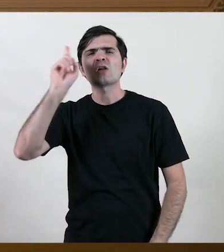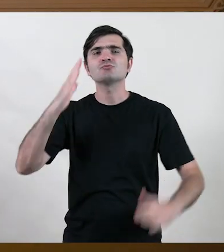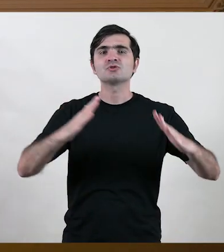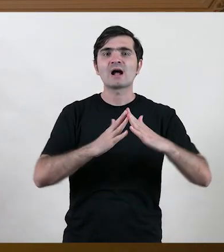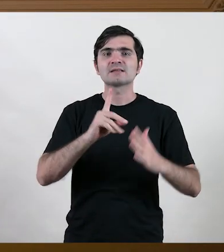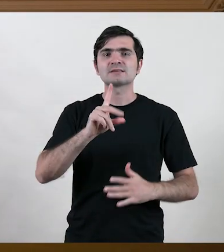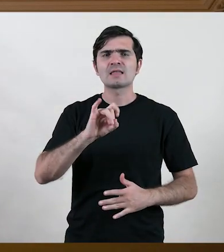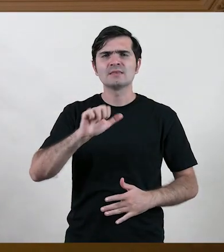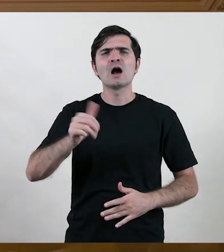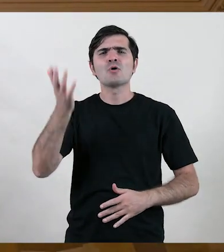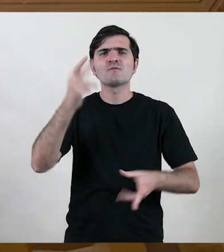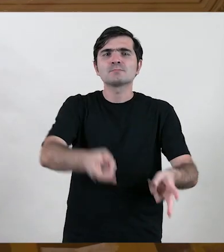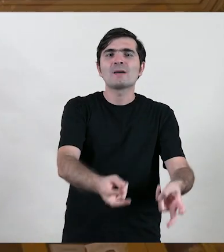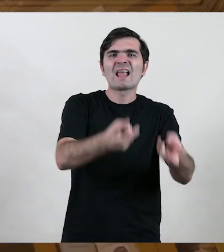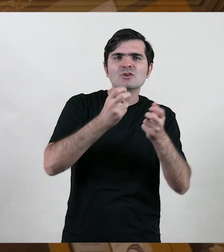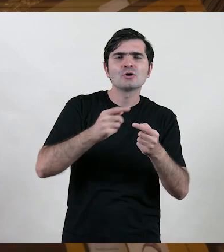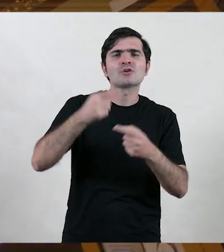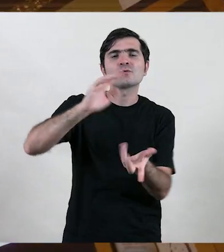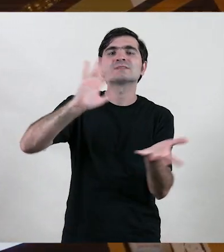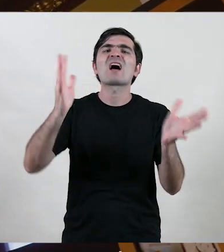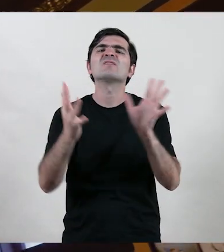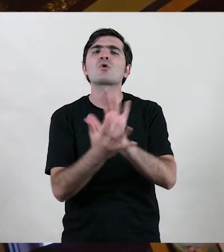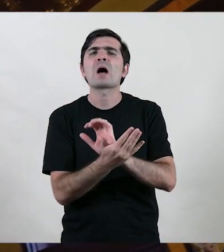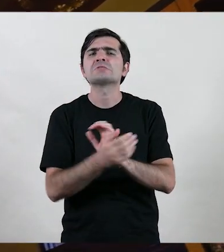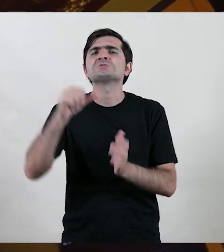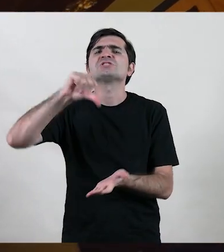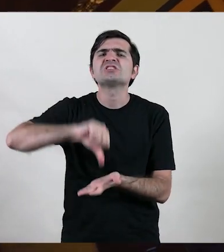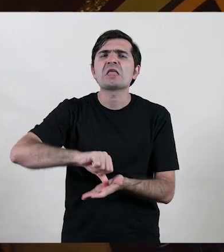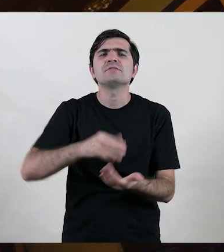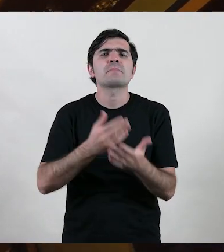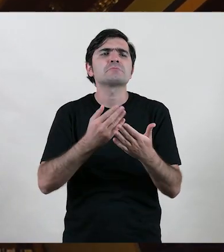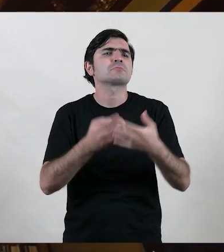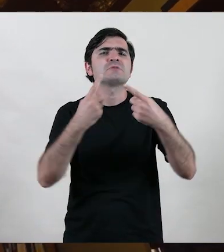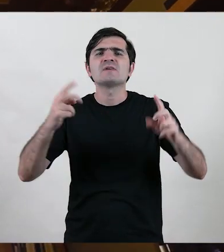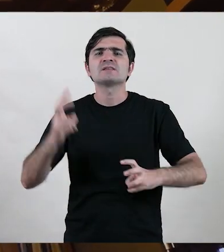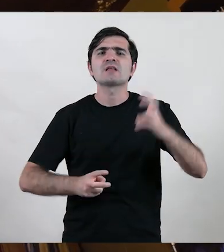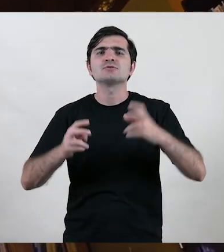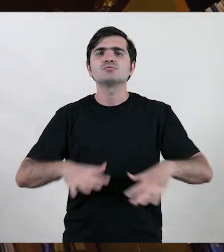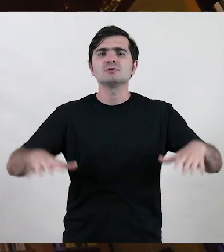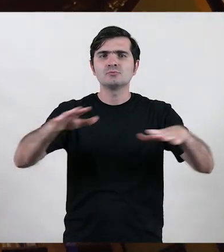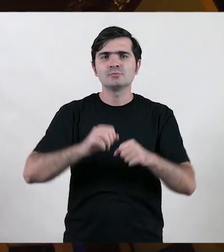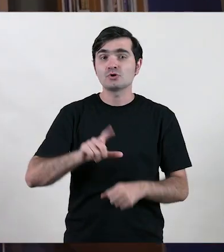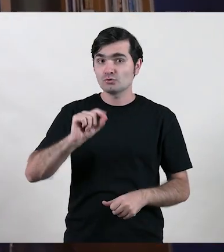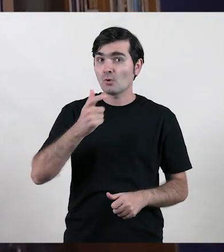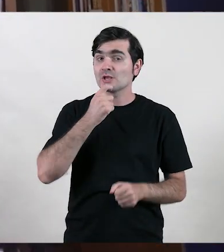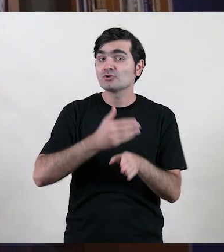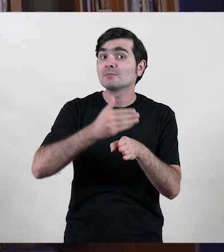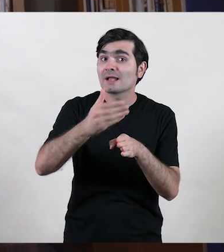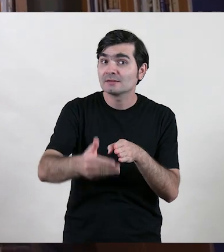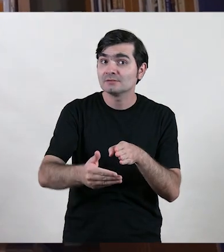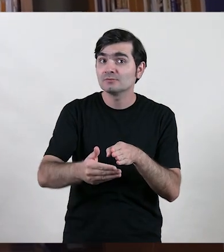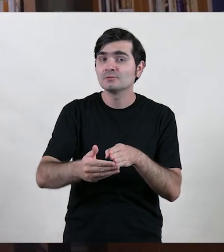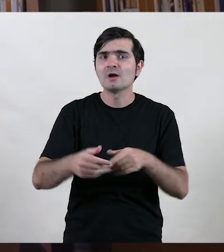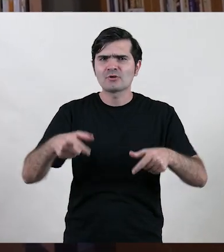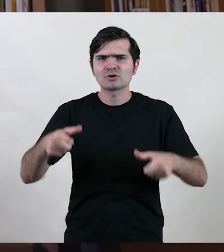requisitioned and transformed into headquarters for various public institutions. 20 years later, the building became the